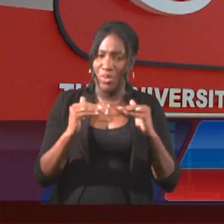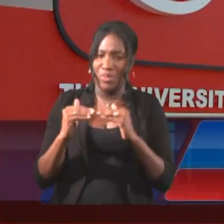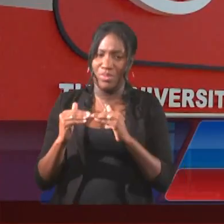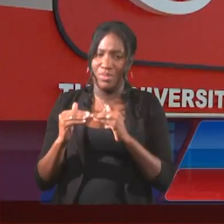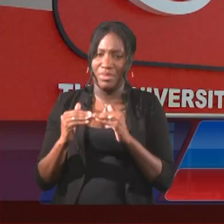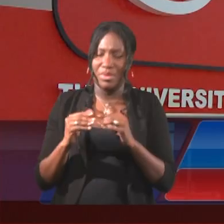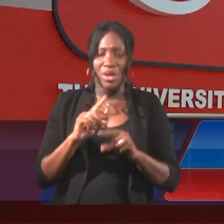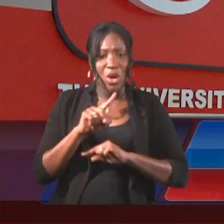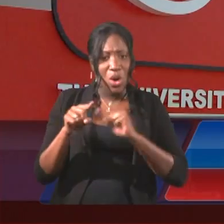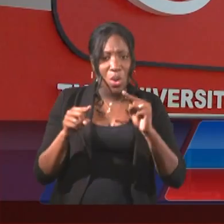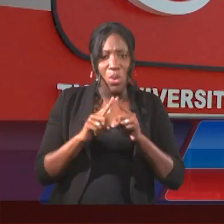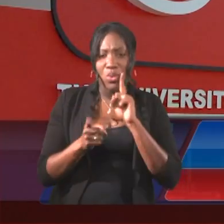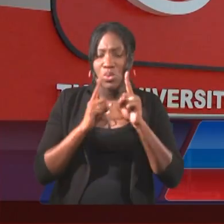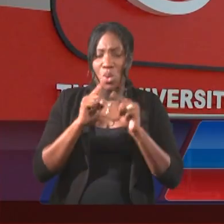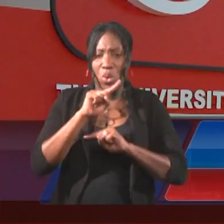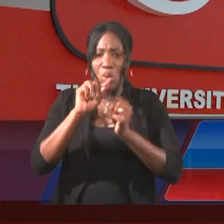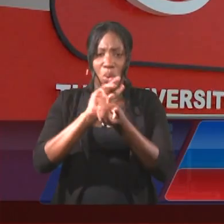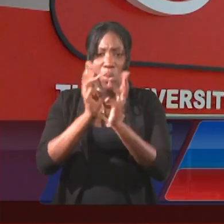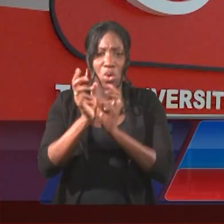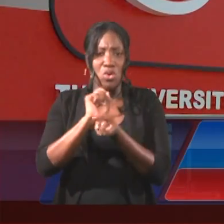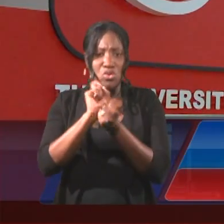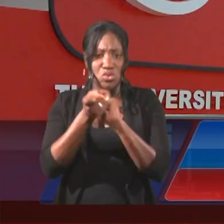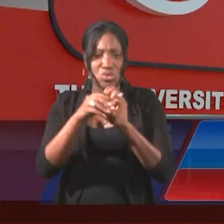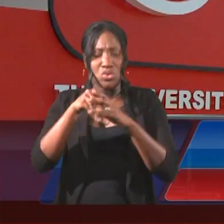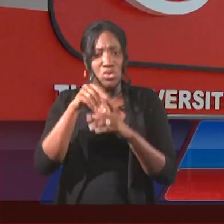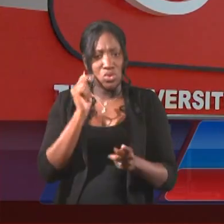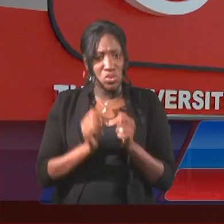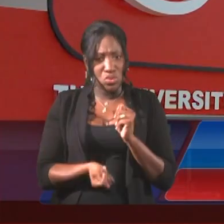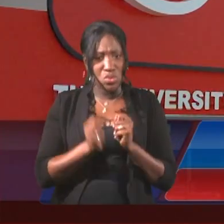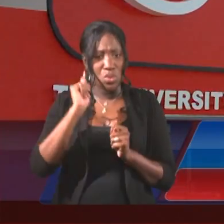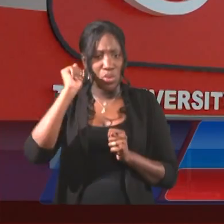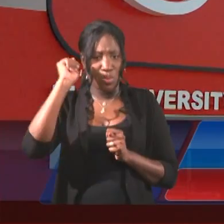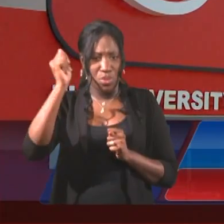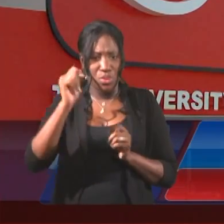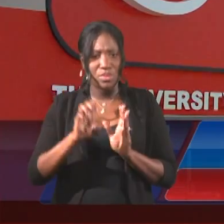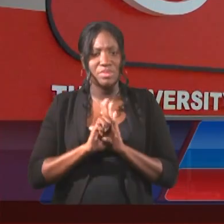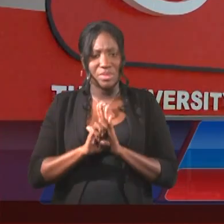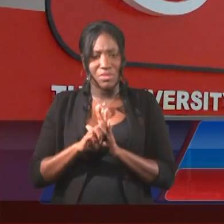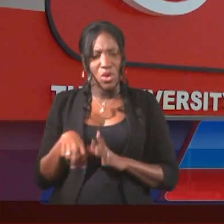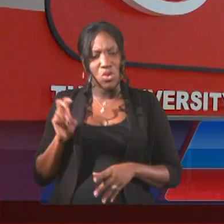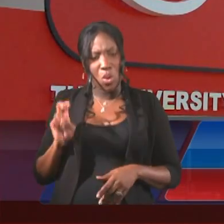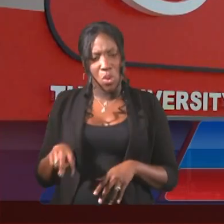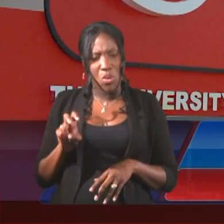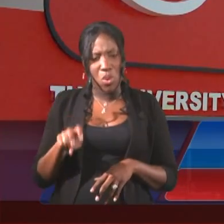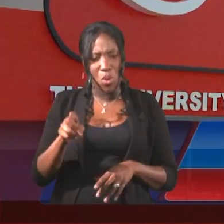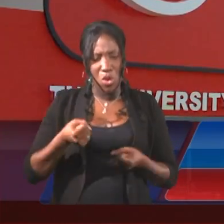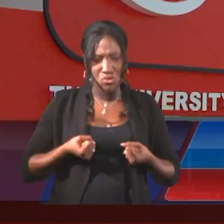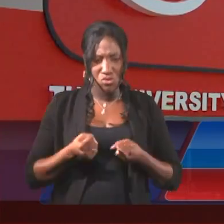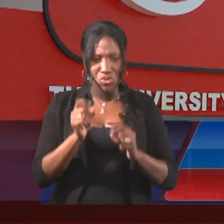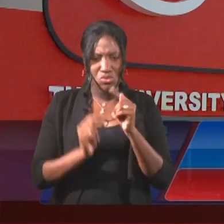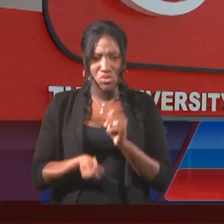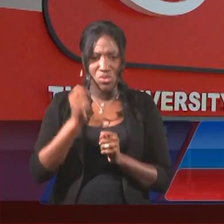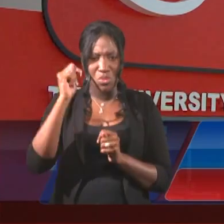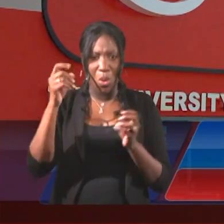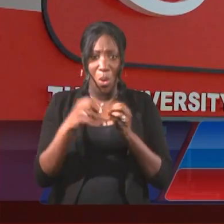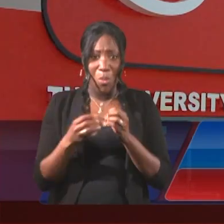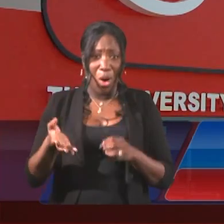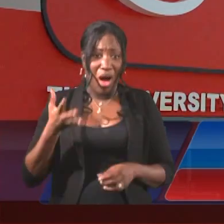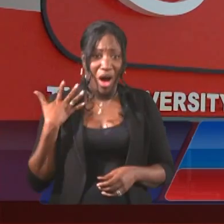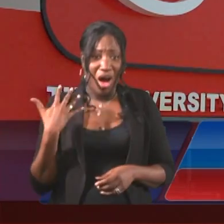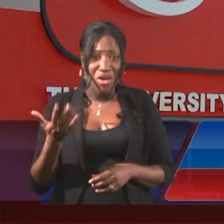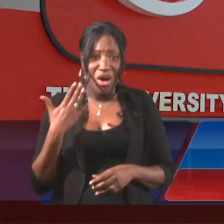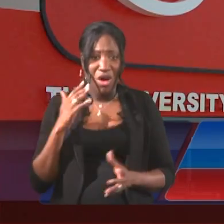we take the journey of climate change in Trinidad and Tobago, anecdotally, you walk down the road, you feel a bit hotter than what the past 10 years or 20 years have